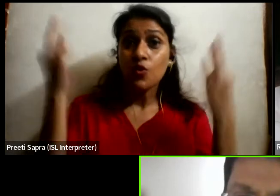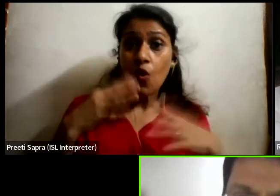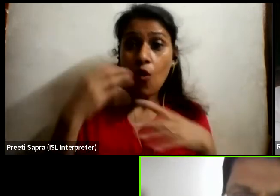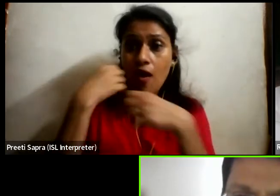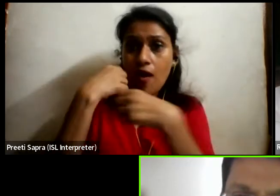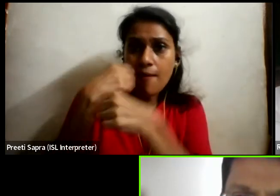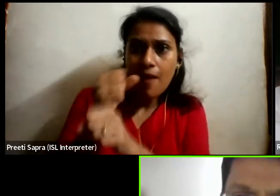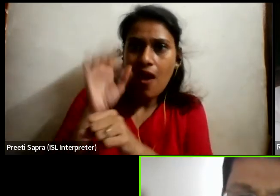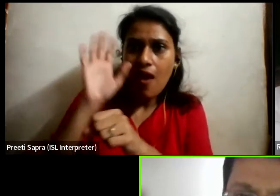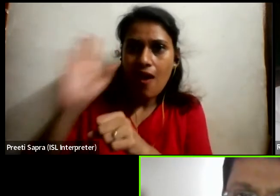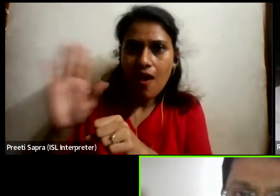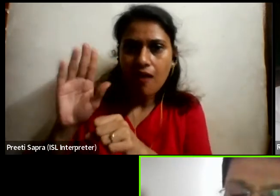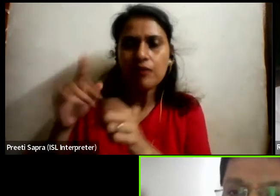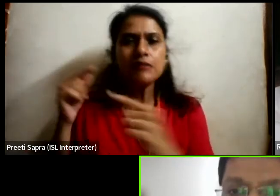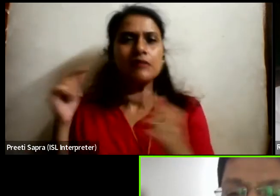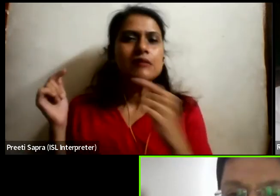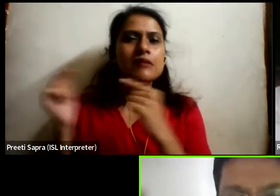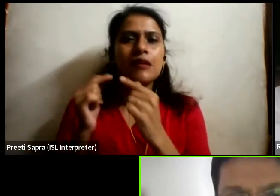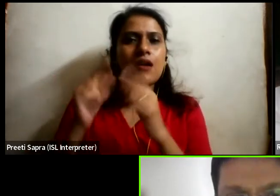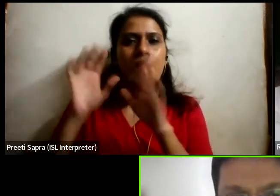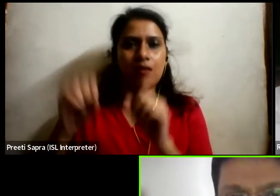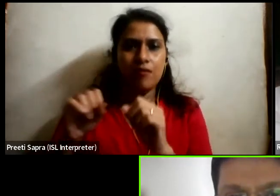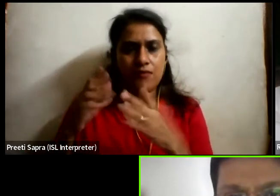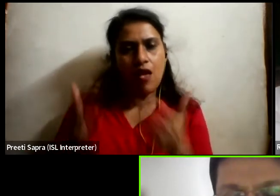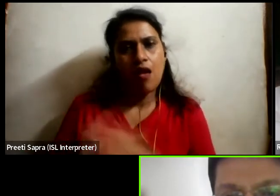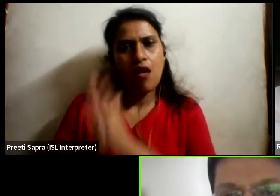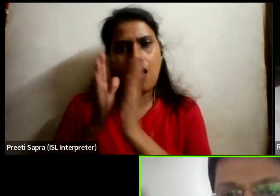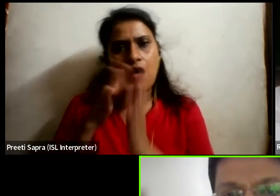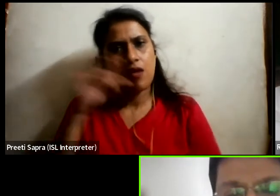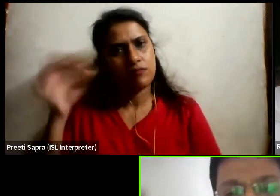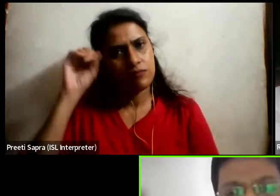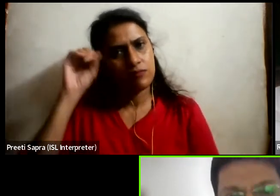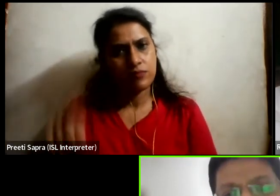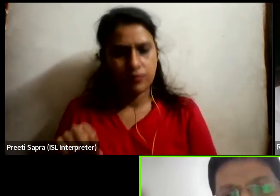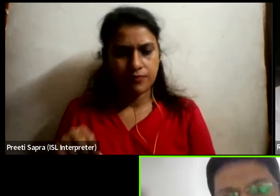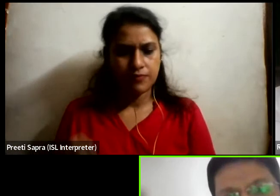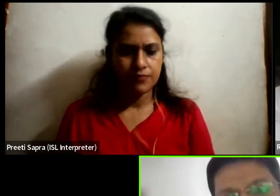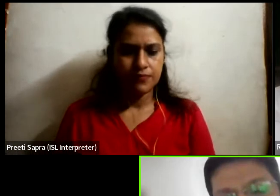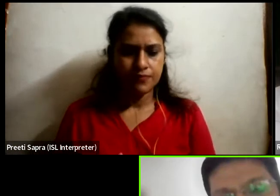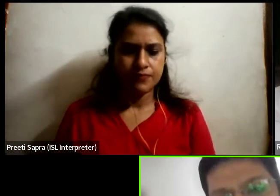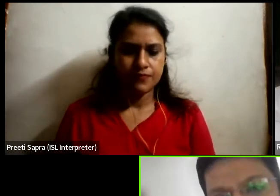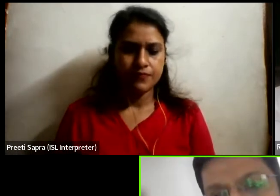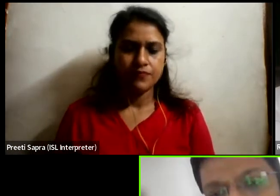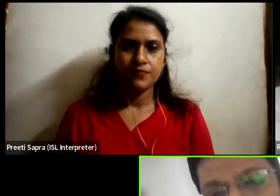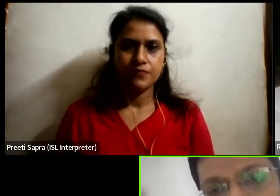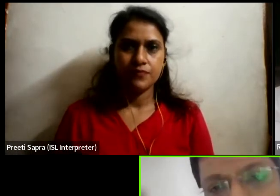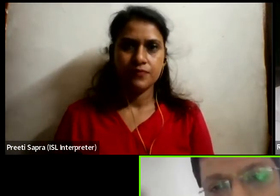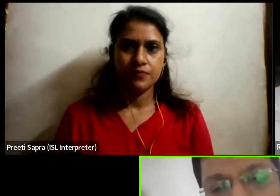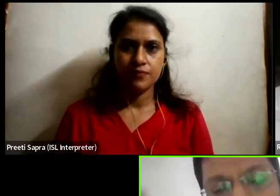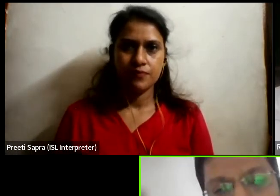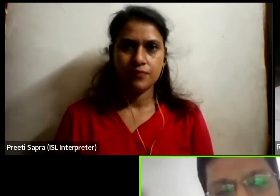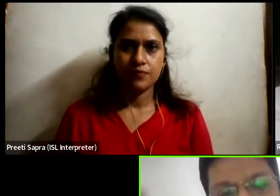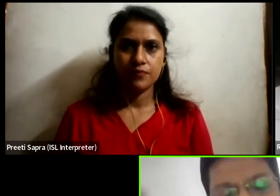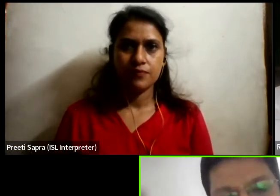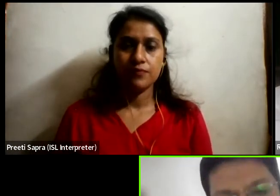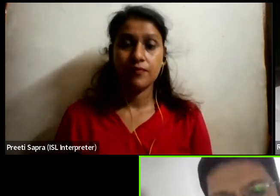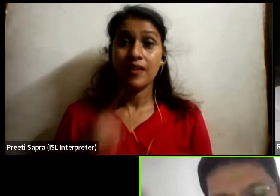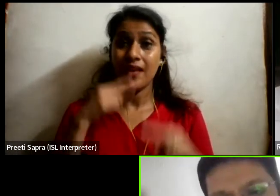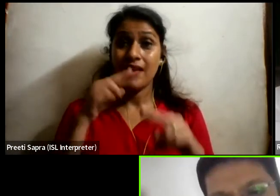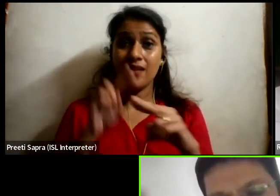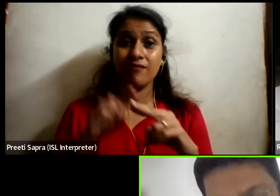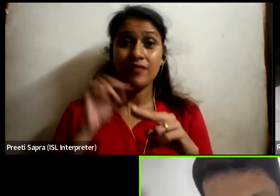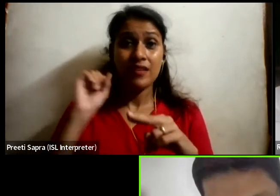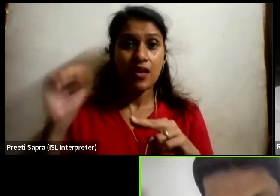an argument. They know that if basically, and that is what they have started doing. I mean, if basically